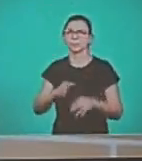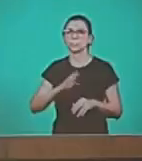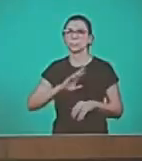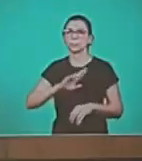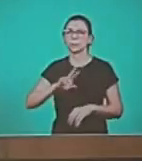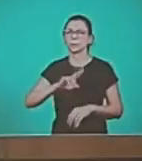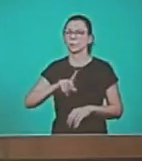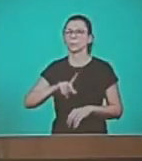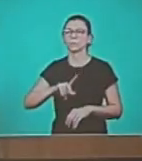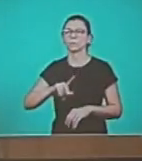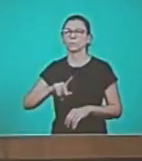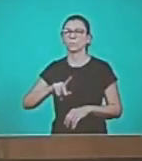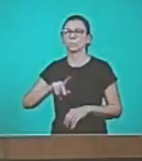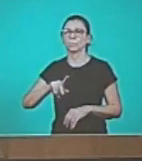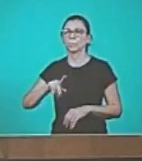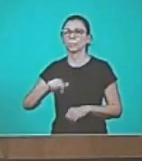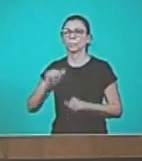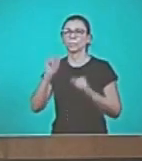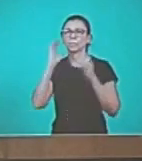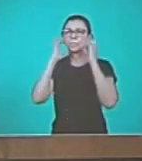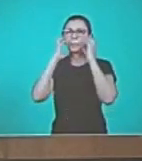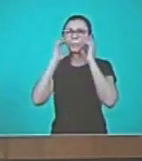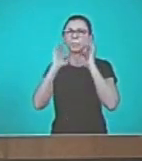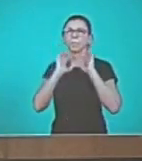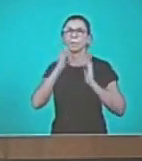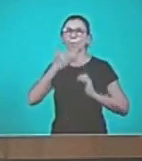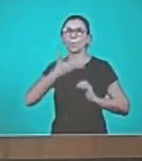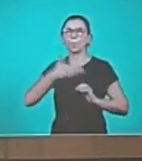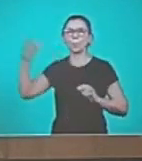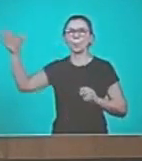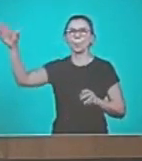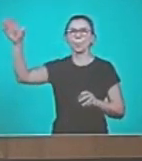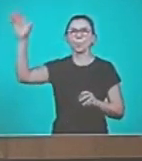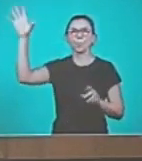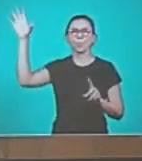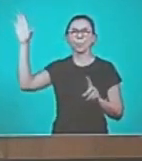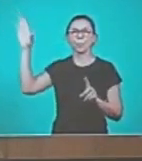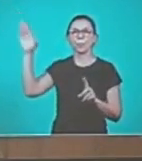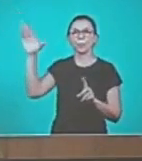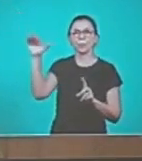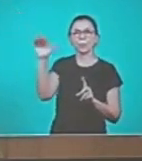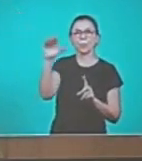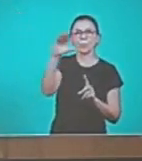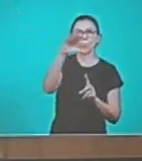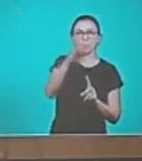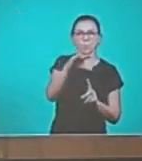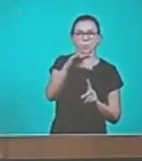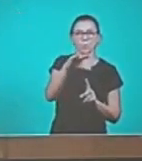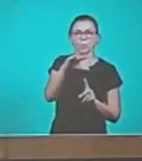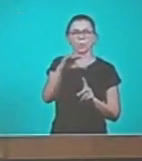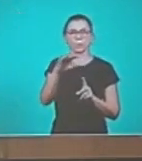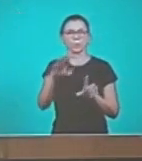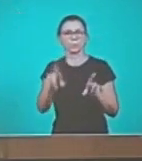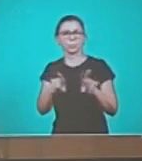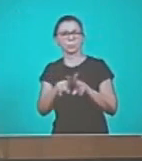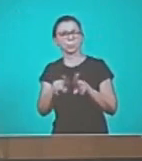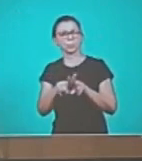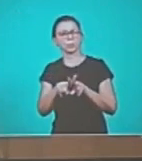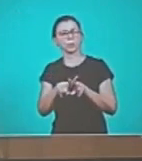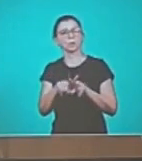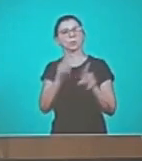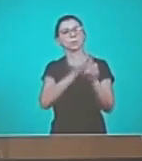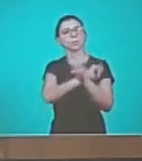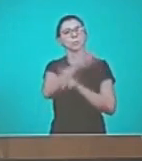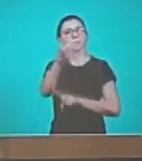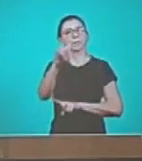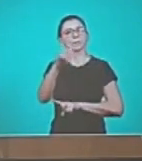was resting upon the people in the Old Testament. But the high priest had the resource in the same way that the prophet had.